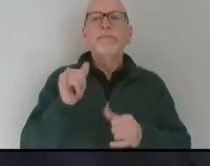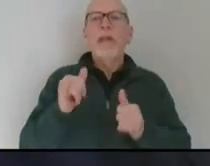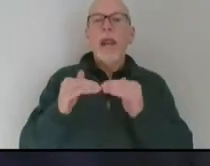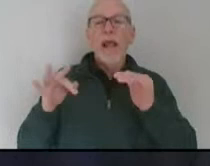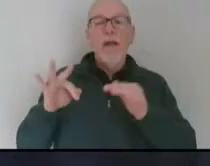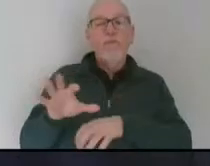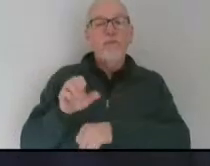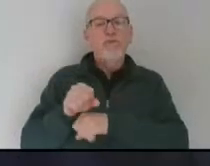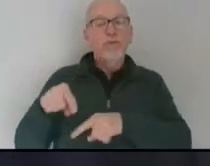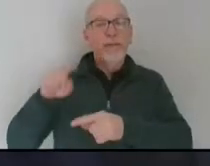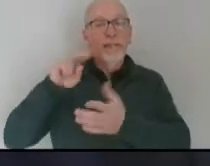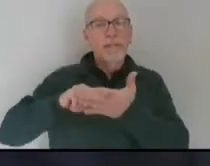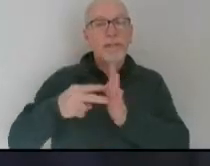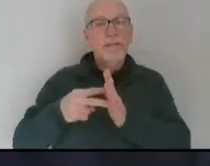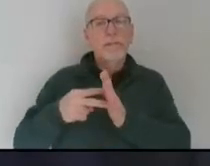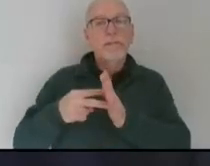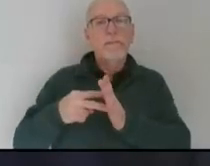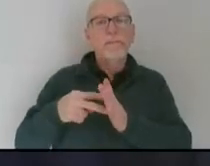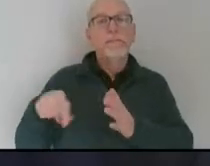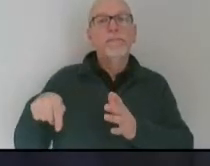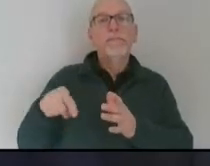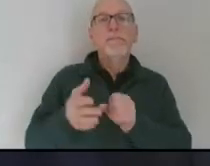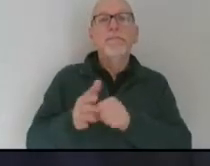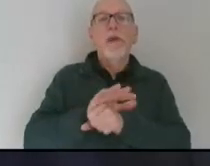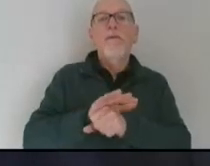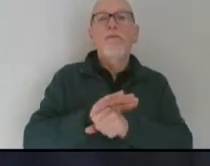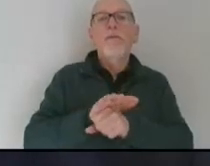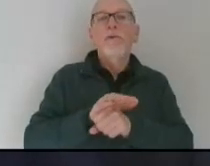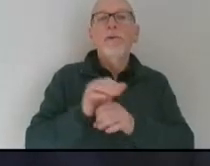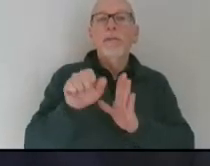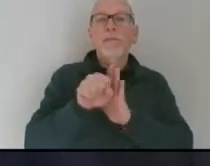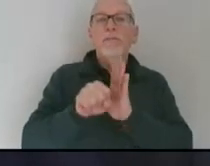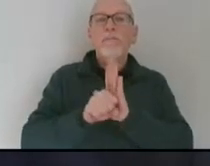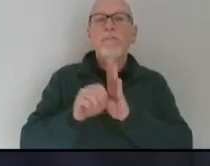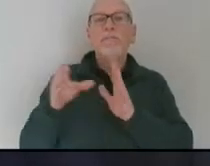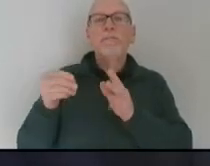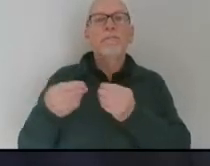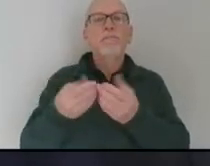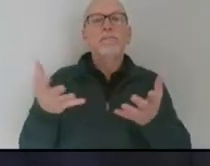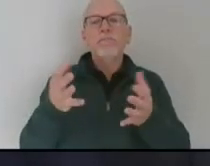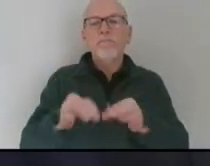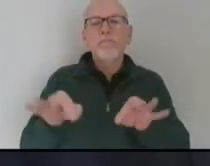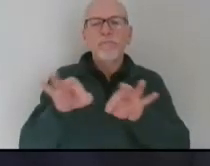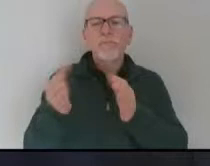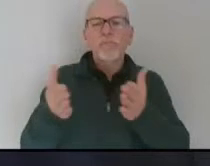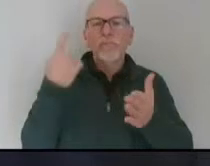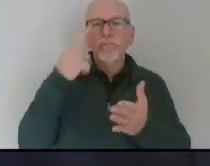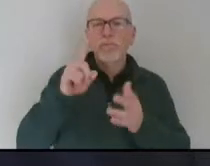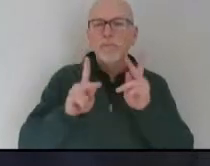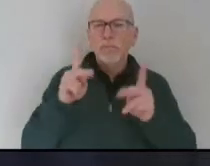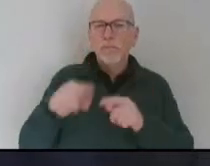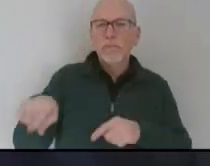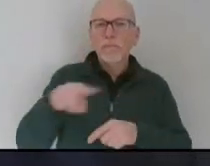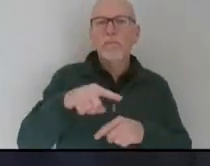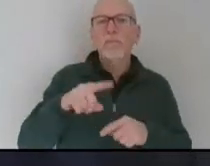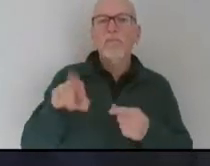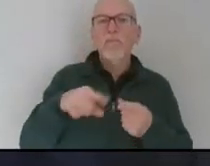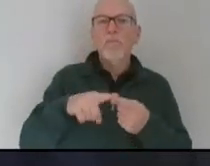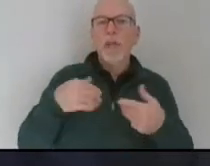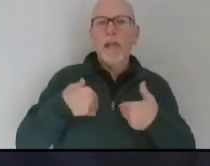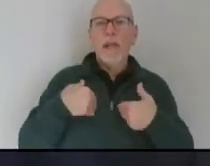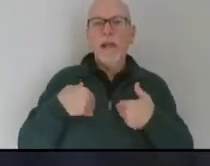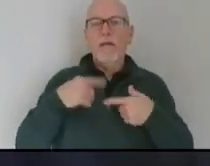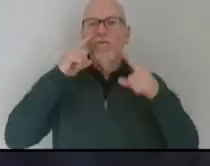is intended to cover the state in delivering critical services to our citizens when there is a shock to